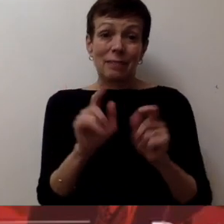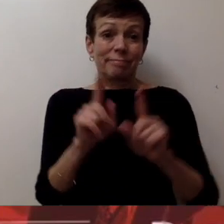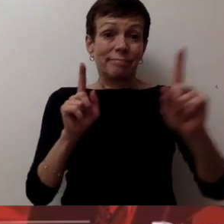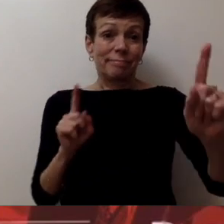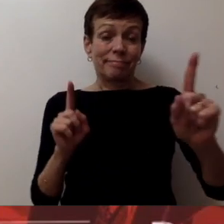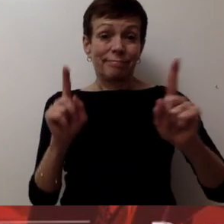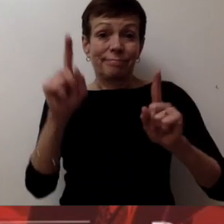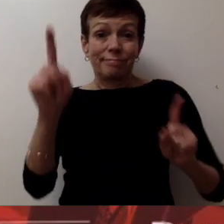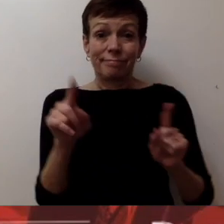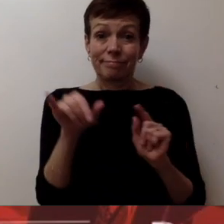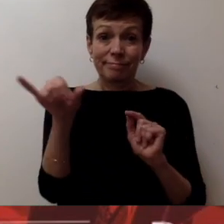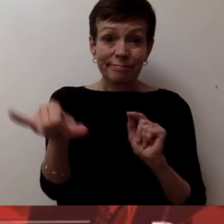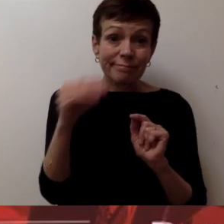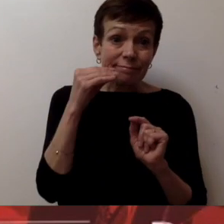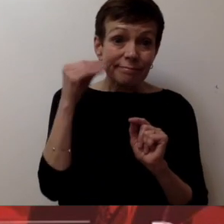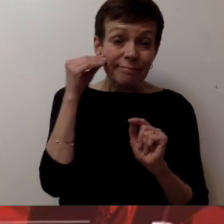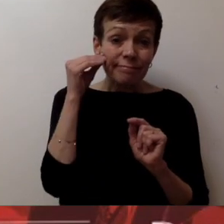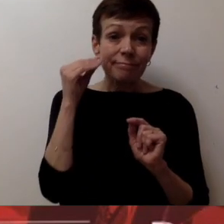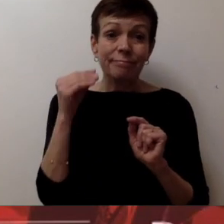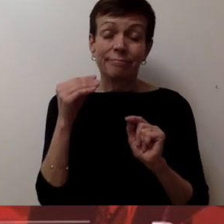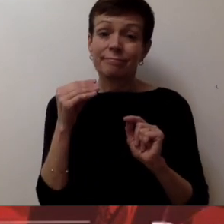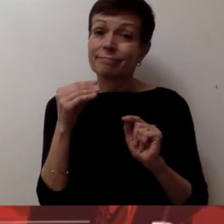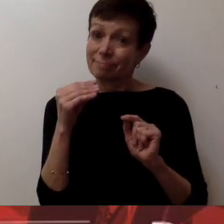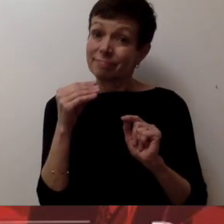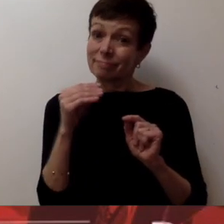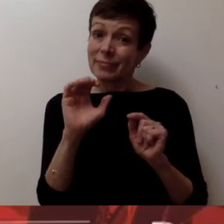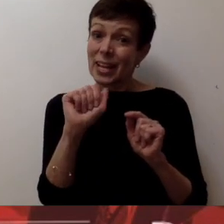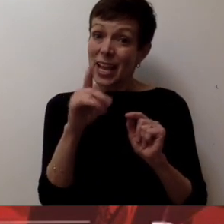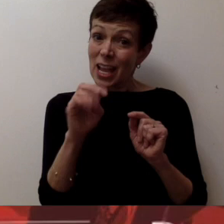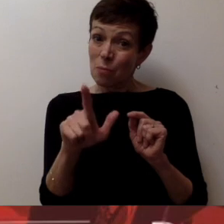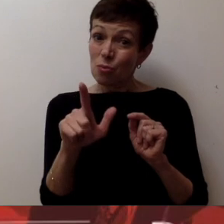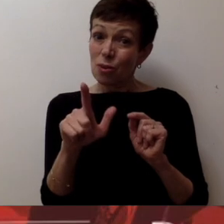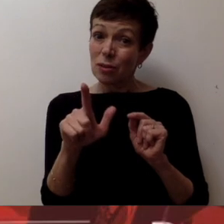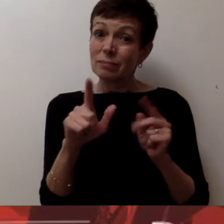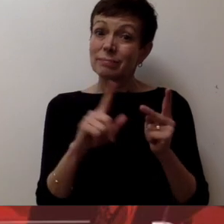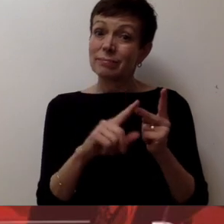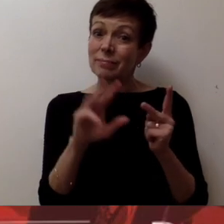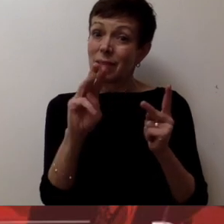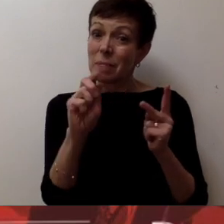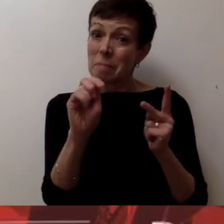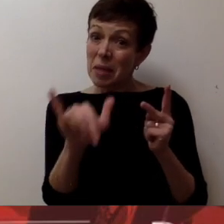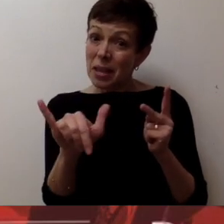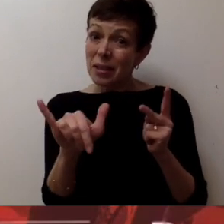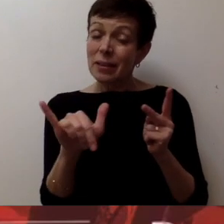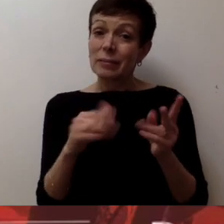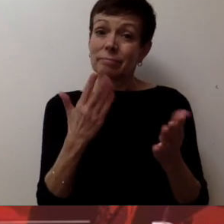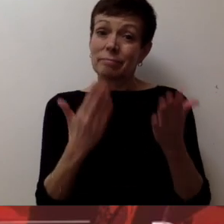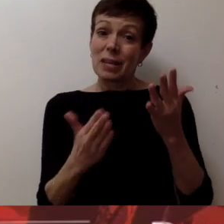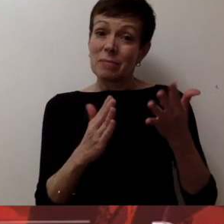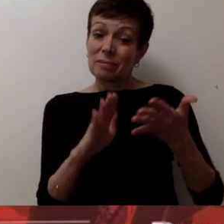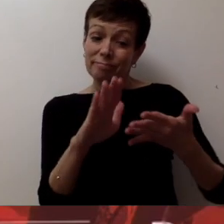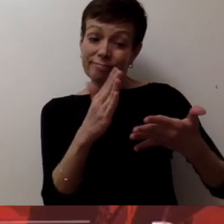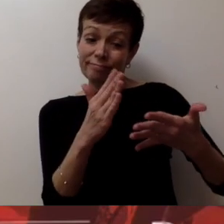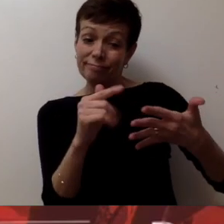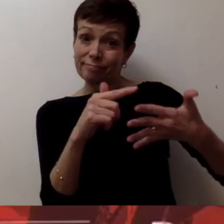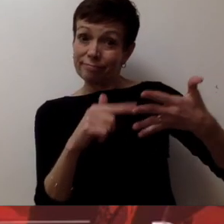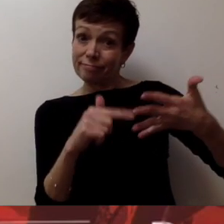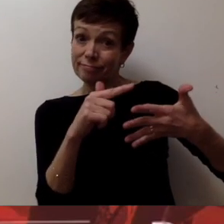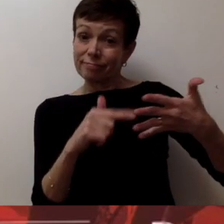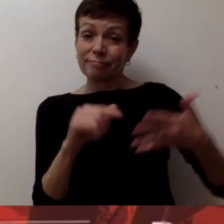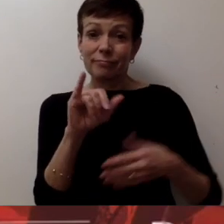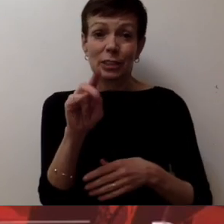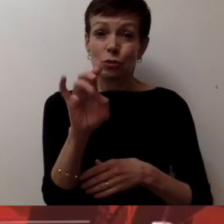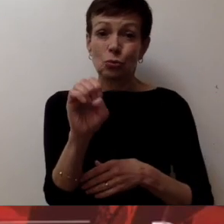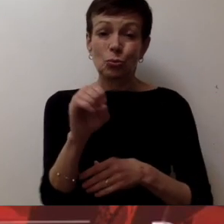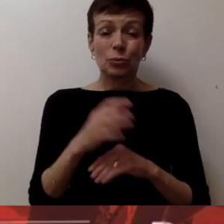normal, and we can expect it for April and May and likely part of June as well. But